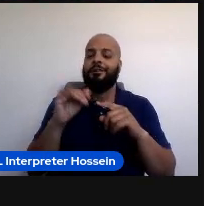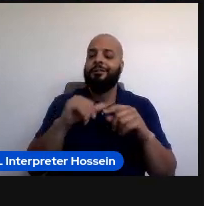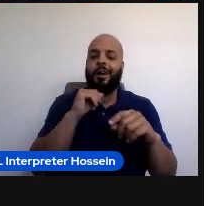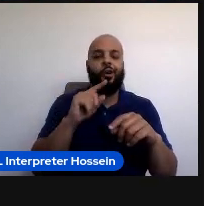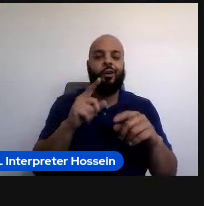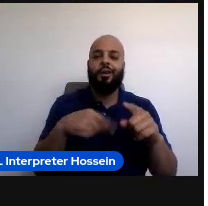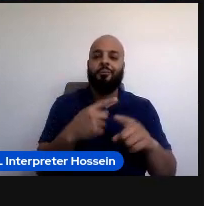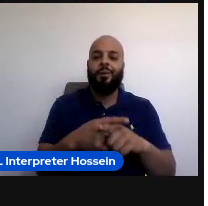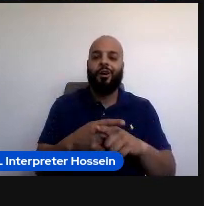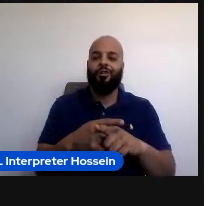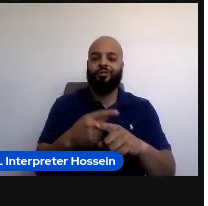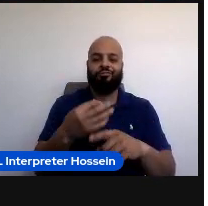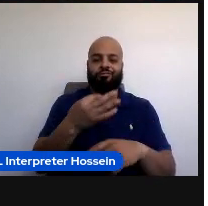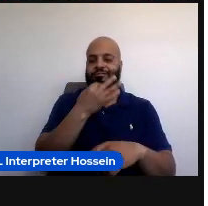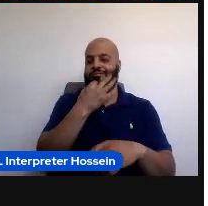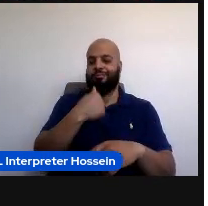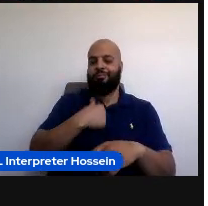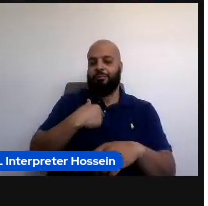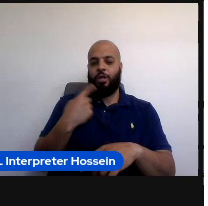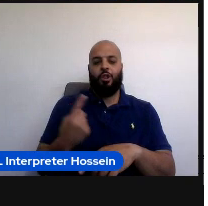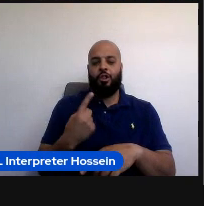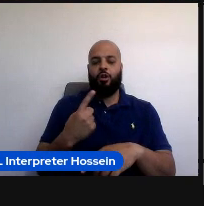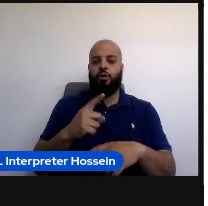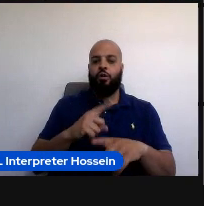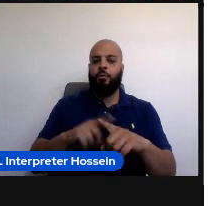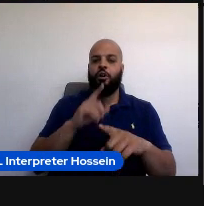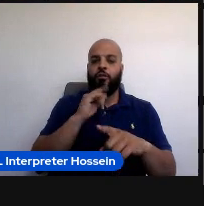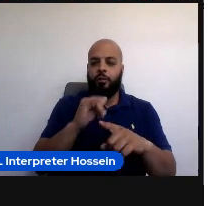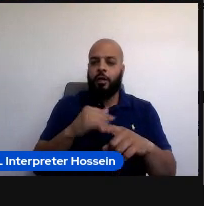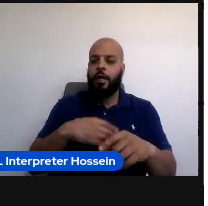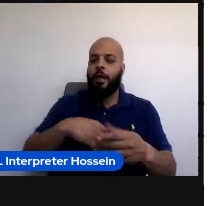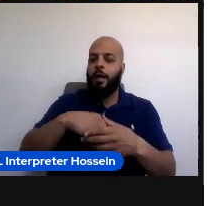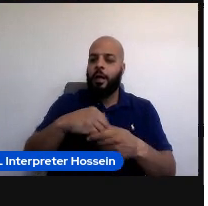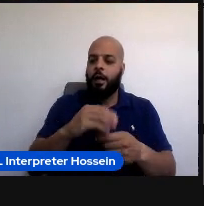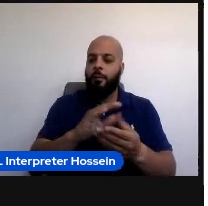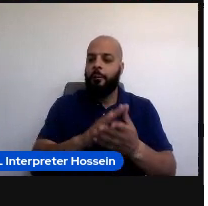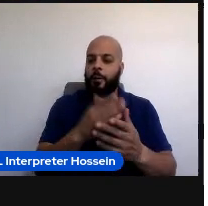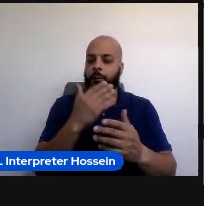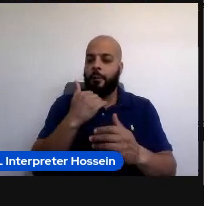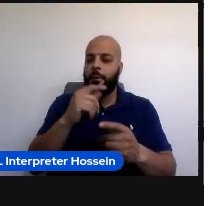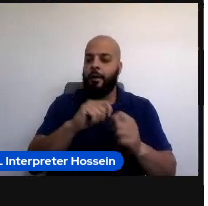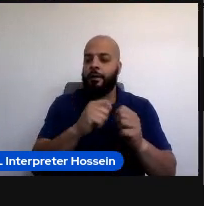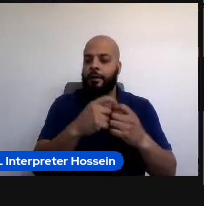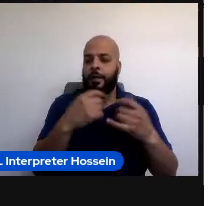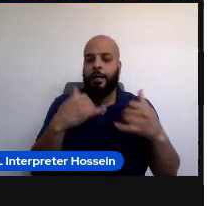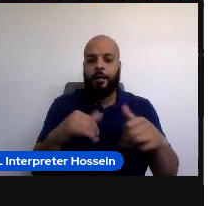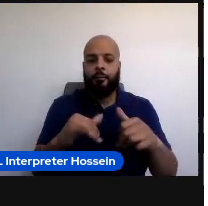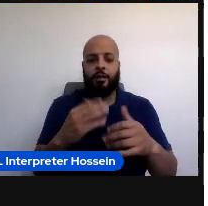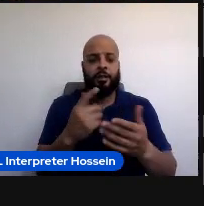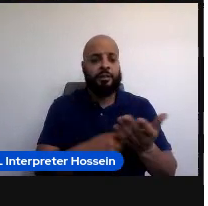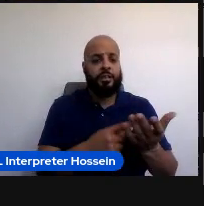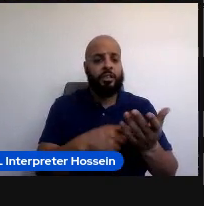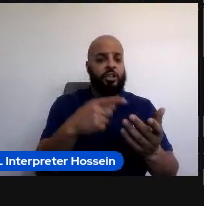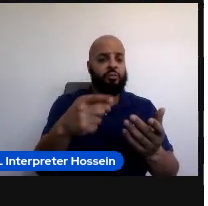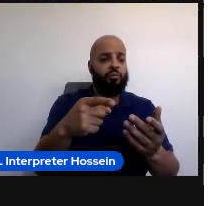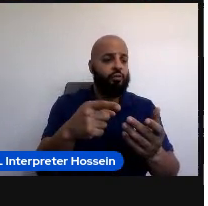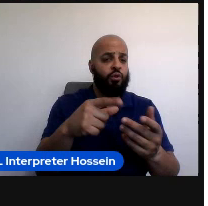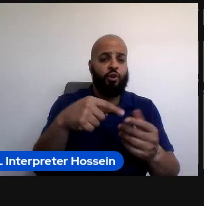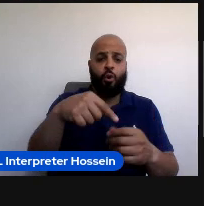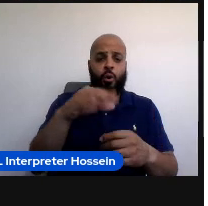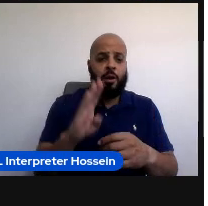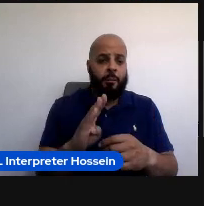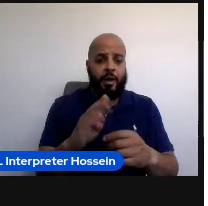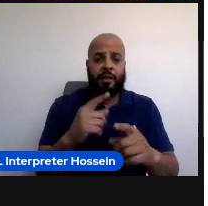there and being a maverick. It's about going out there and being the best team player that you can be. Sometimes you're the quarterback, sometimes you're